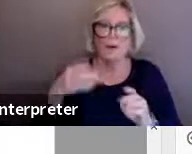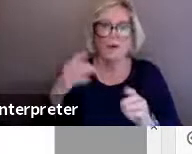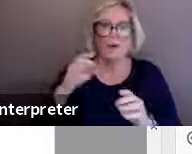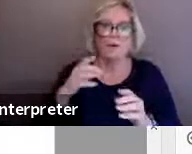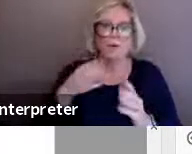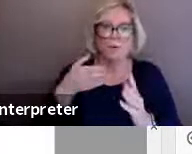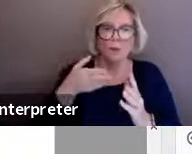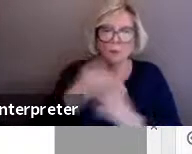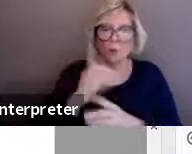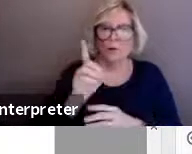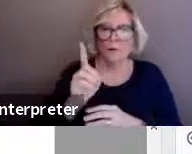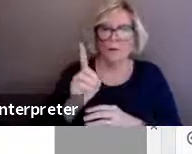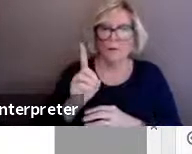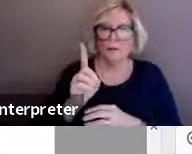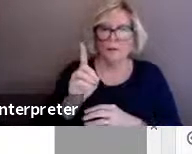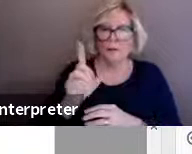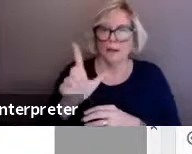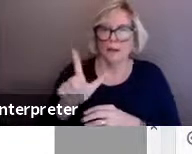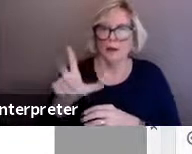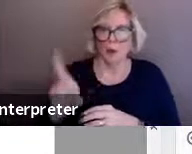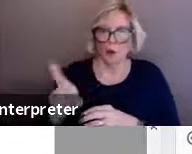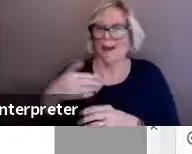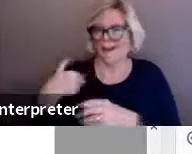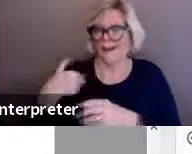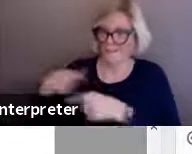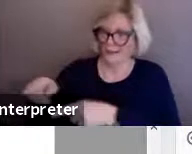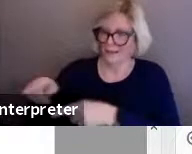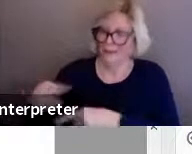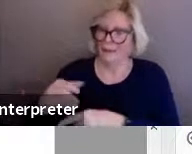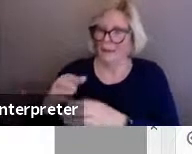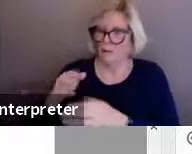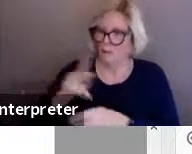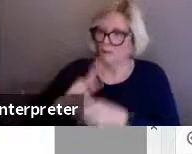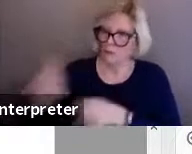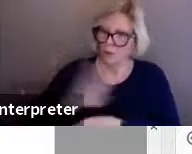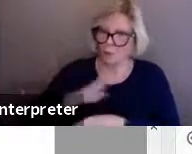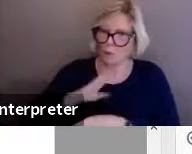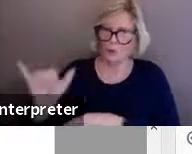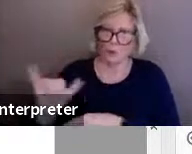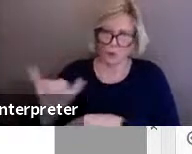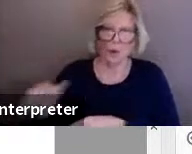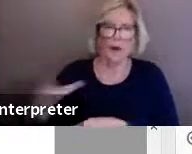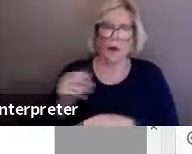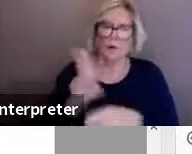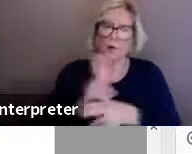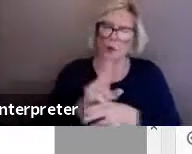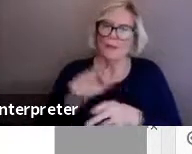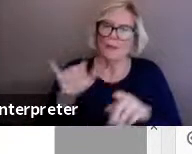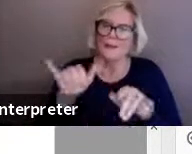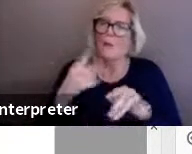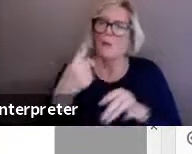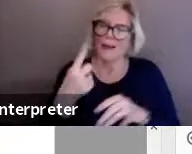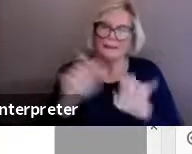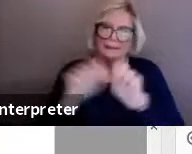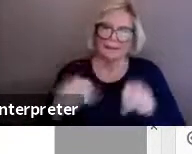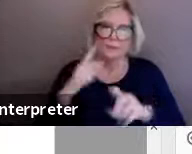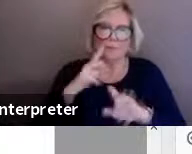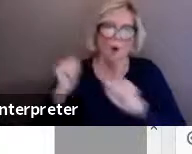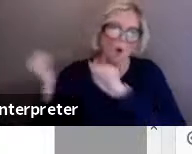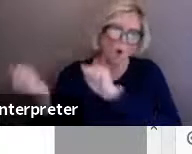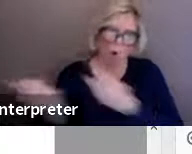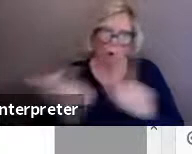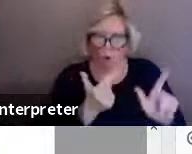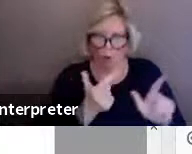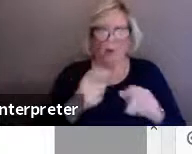also has a bunch of professional boards, and they use one service and one sort of system for all of this, while on the other